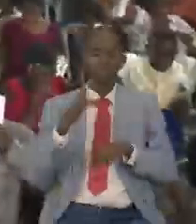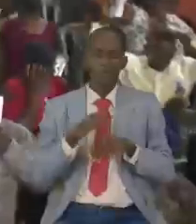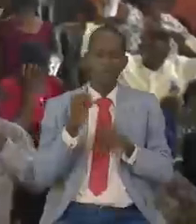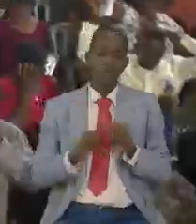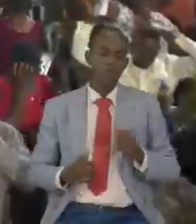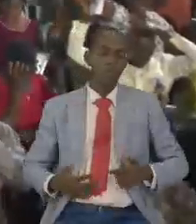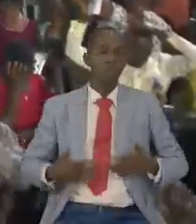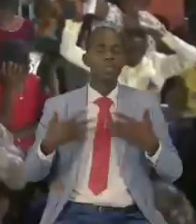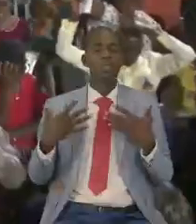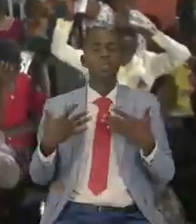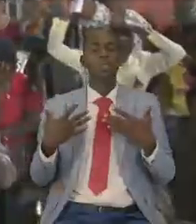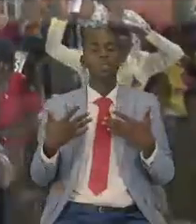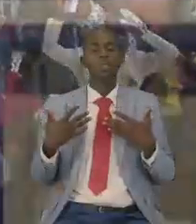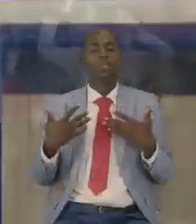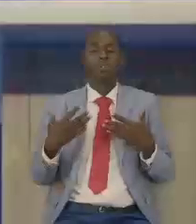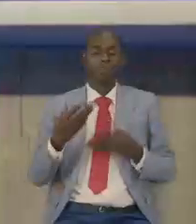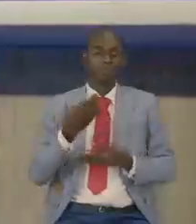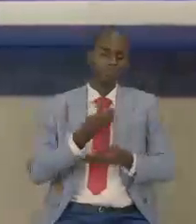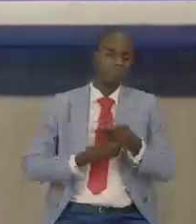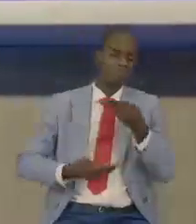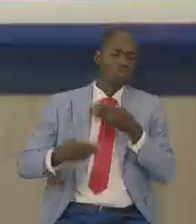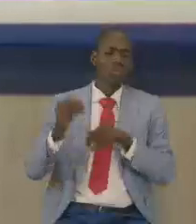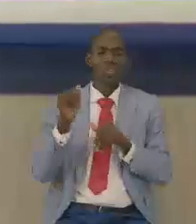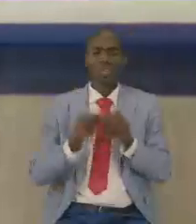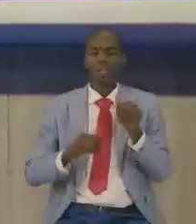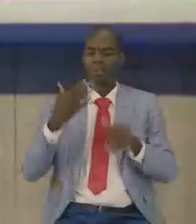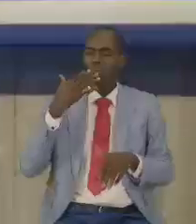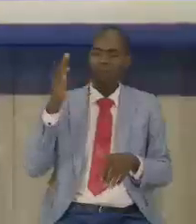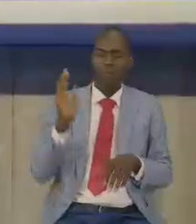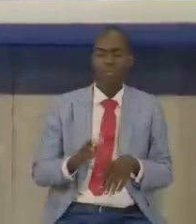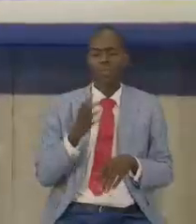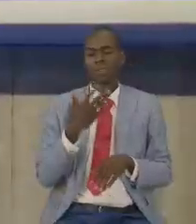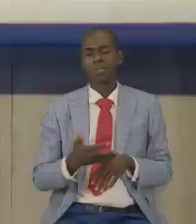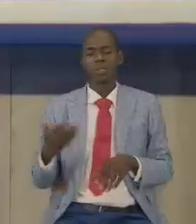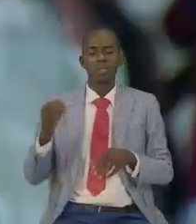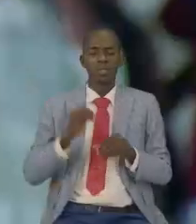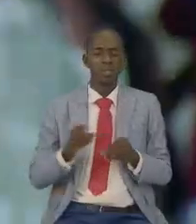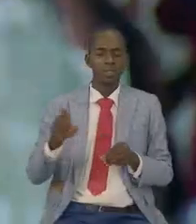every evil sin in their lives in Jesus' name.